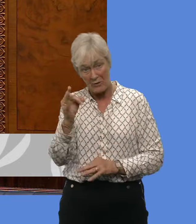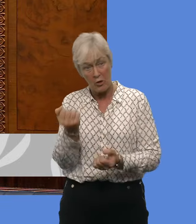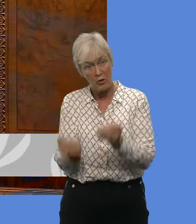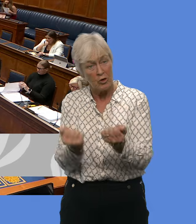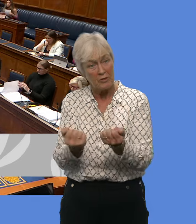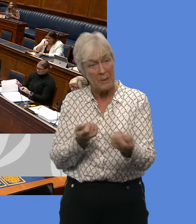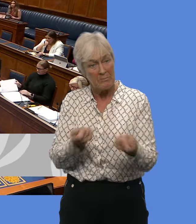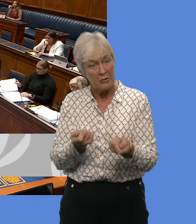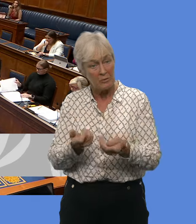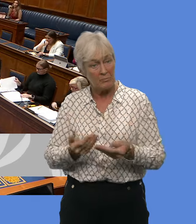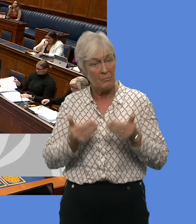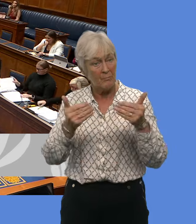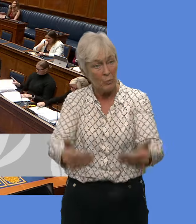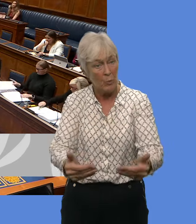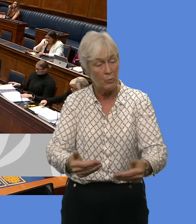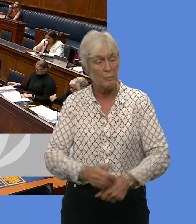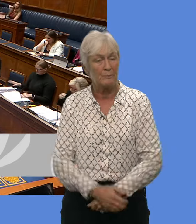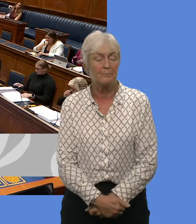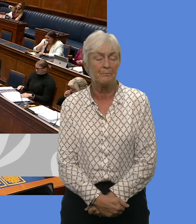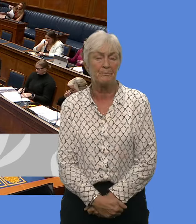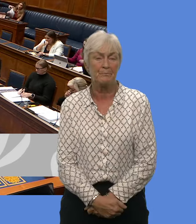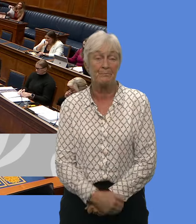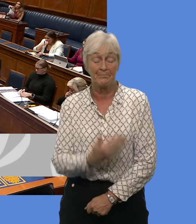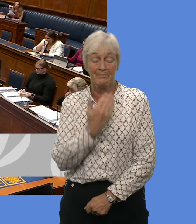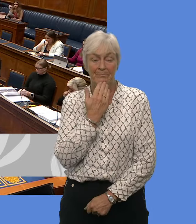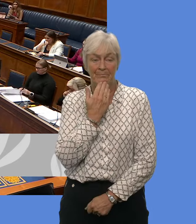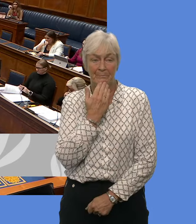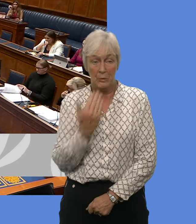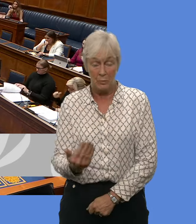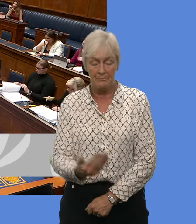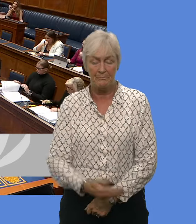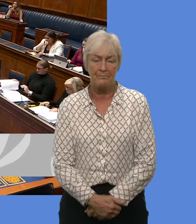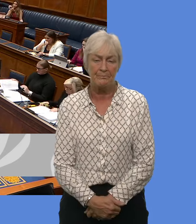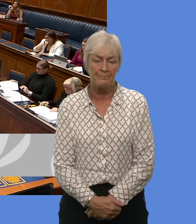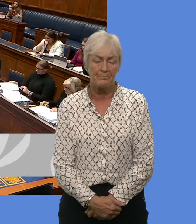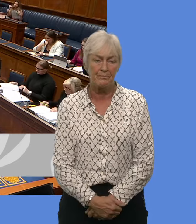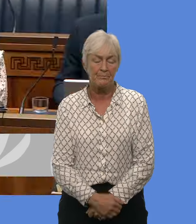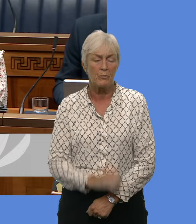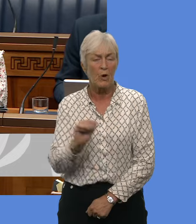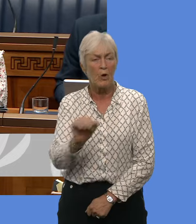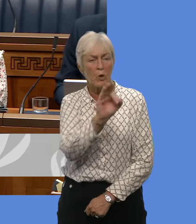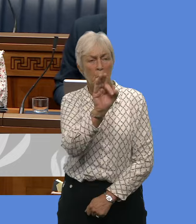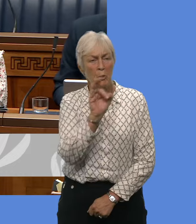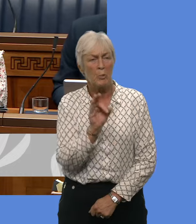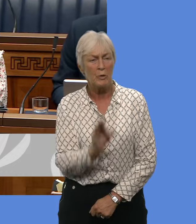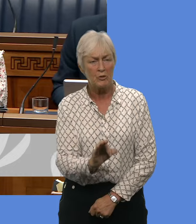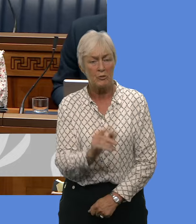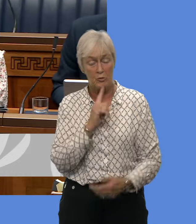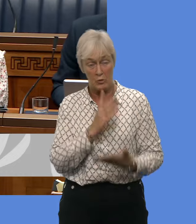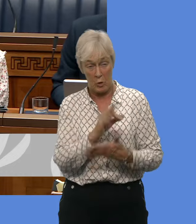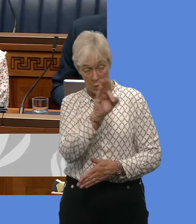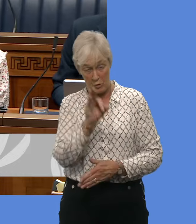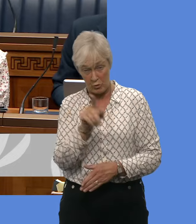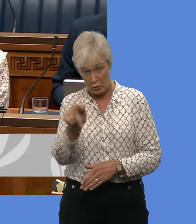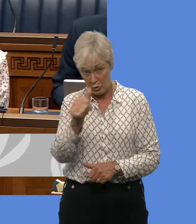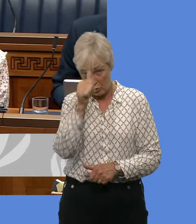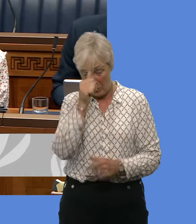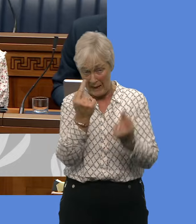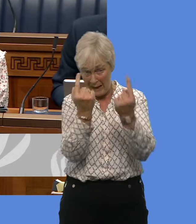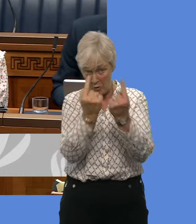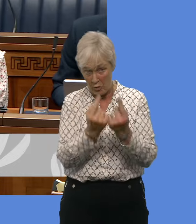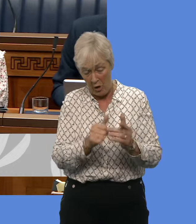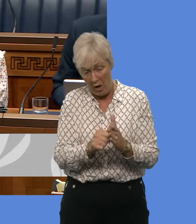forward? Minister. Thank you, Mr. Speaker, and I thank the member for her question. The member will be aware that this issue is